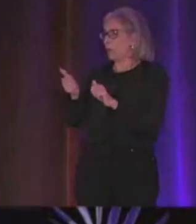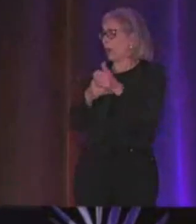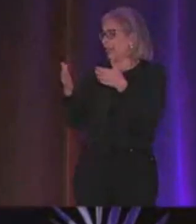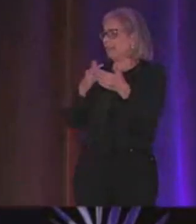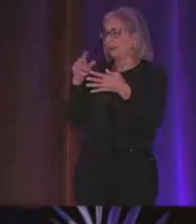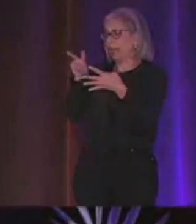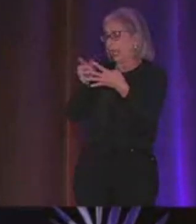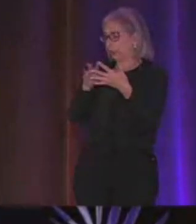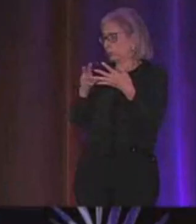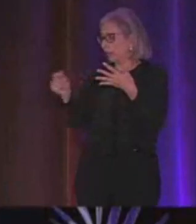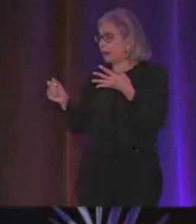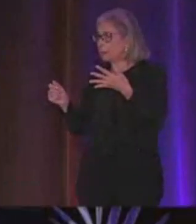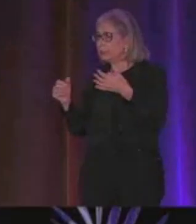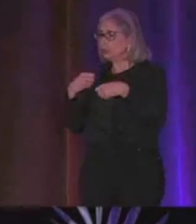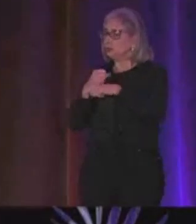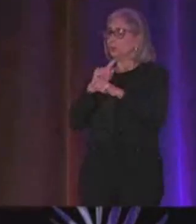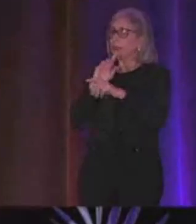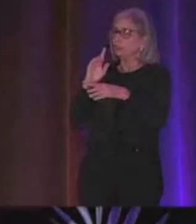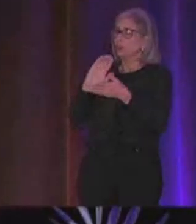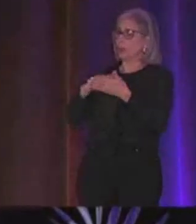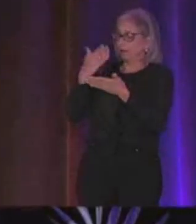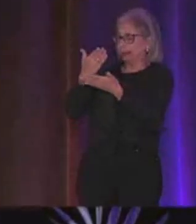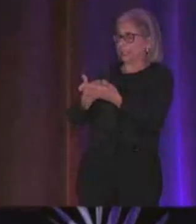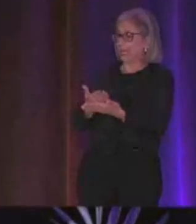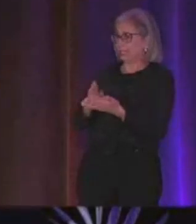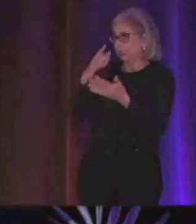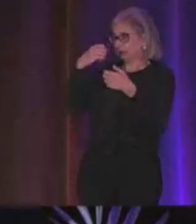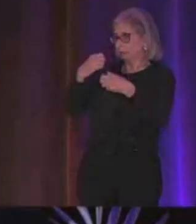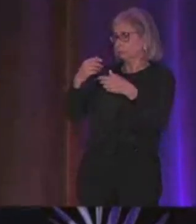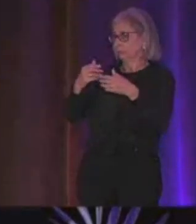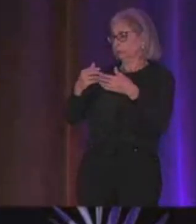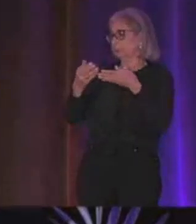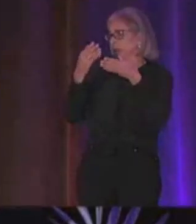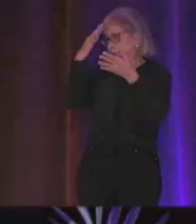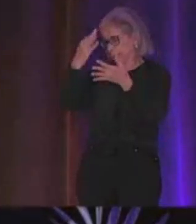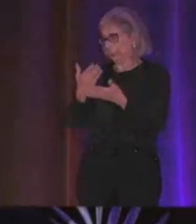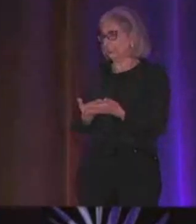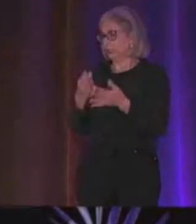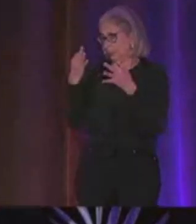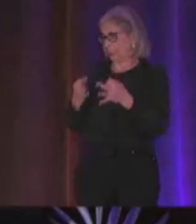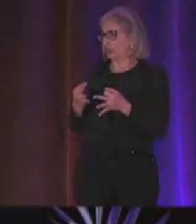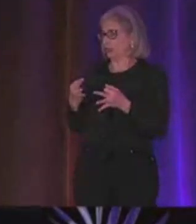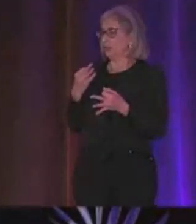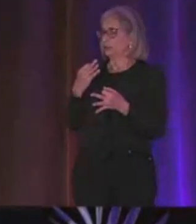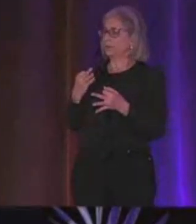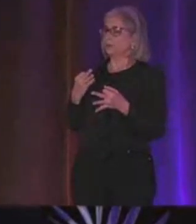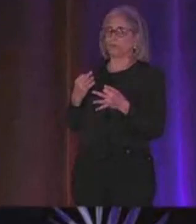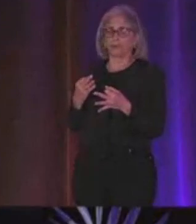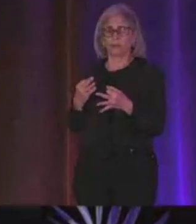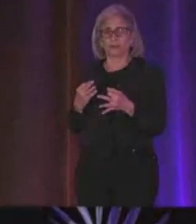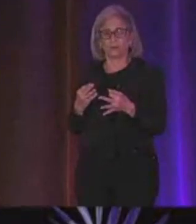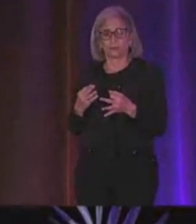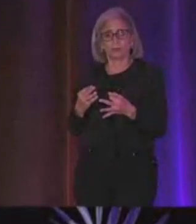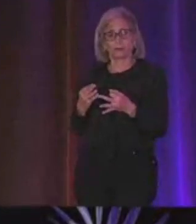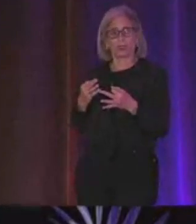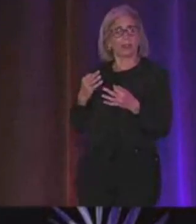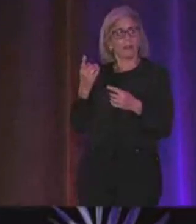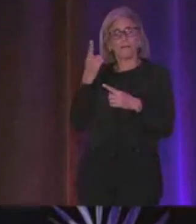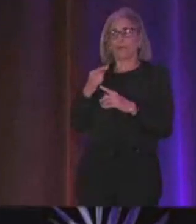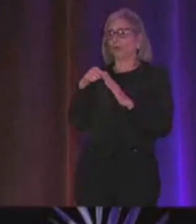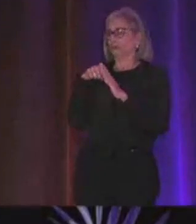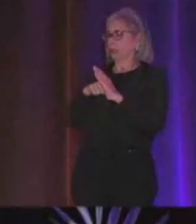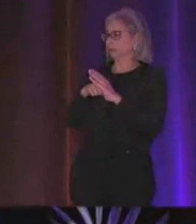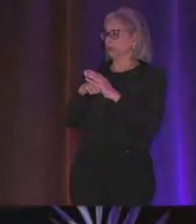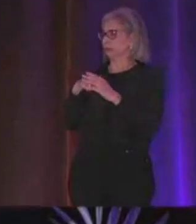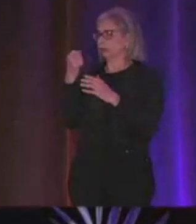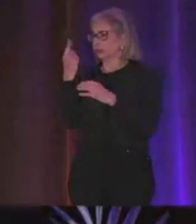mathematical computations in order to give you some data-driven decisions. The example shown over here is the handwriting recognition for the deep learning.